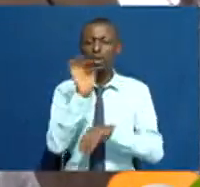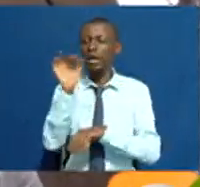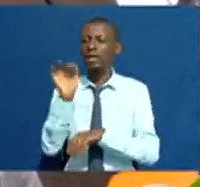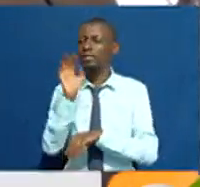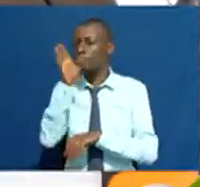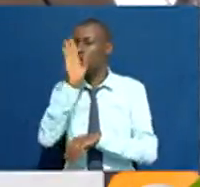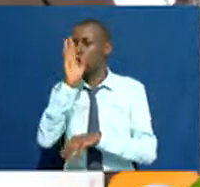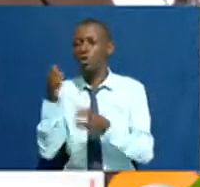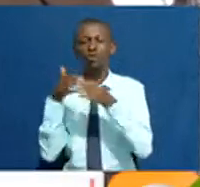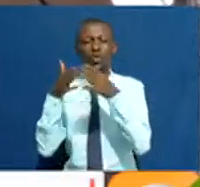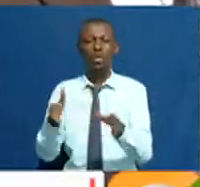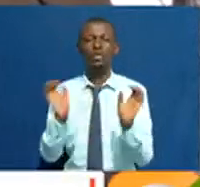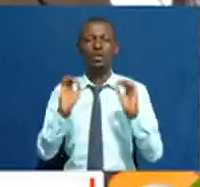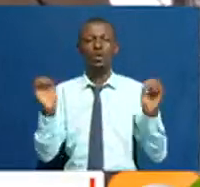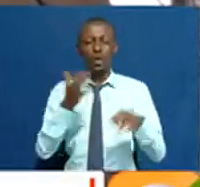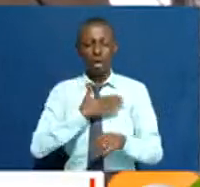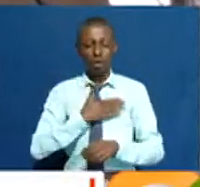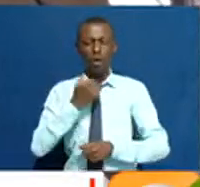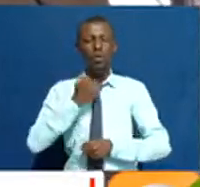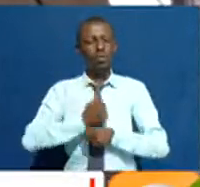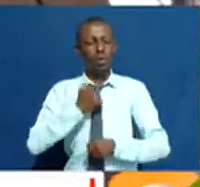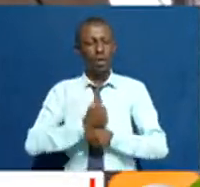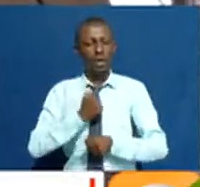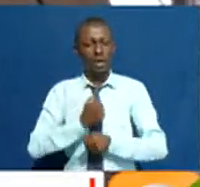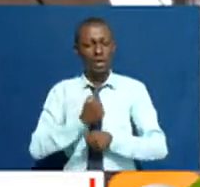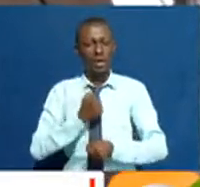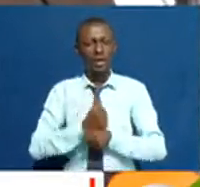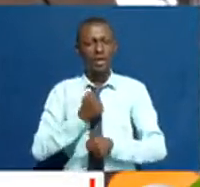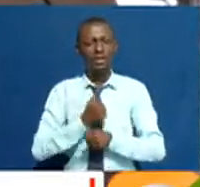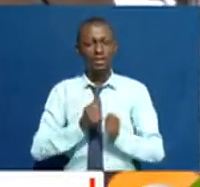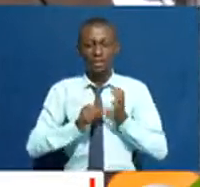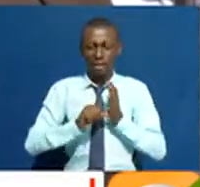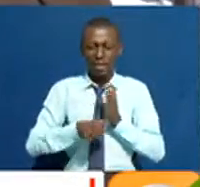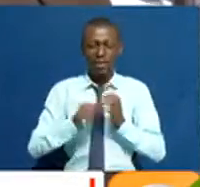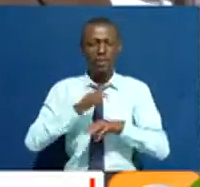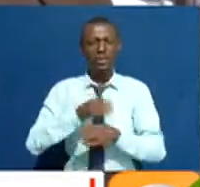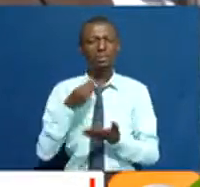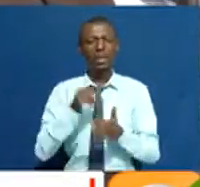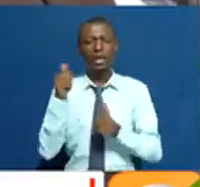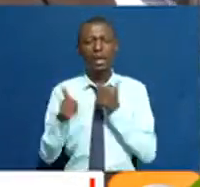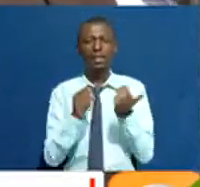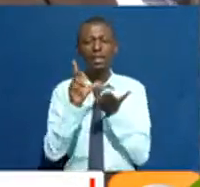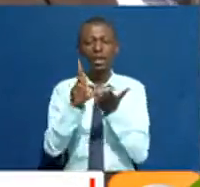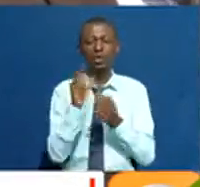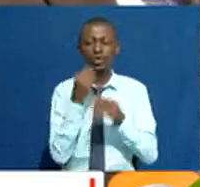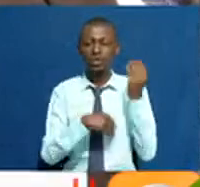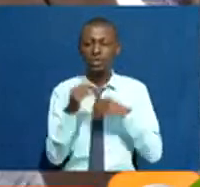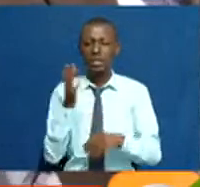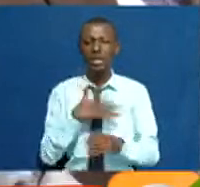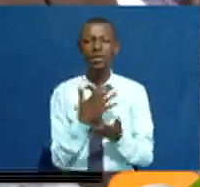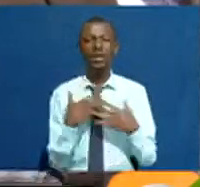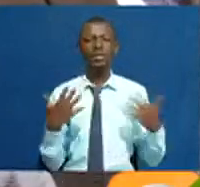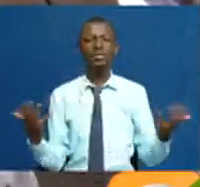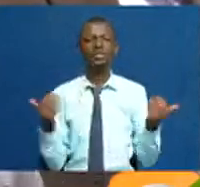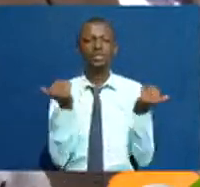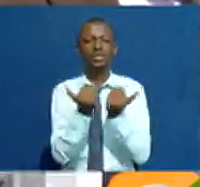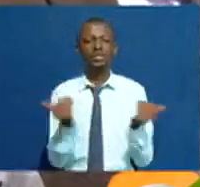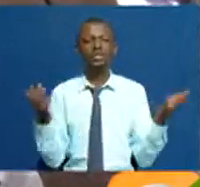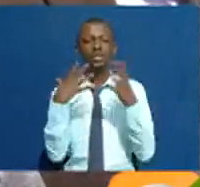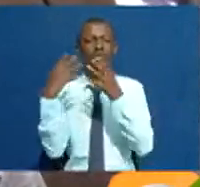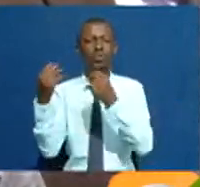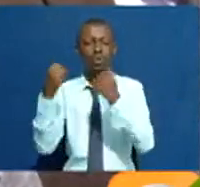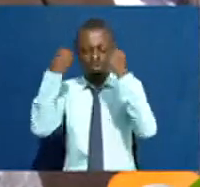kuwaomba. Tumetumia nguvu zetu, tumefanya kazi kwa bidii tukapata pesa, wengine tukakopa, tukauza property zetu, watoto wetu waende